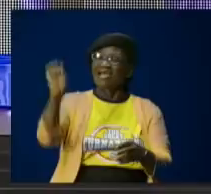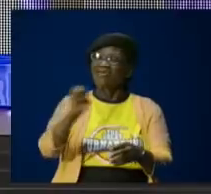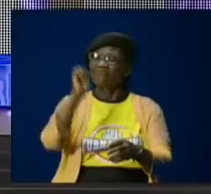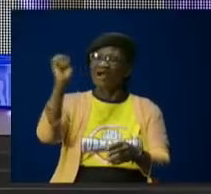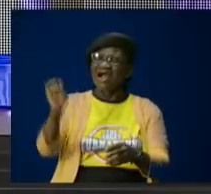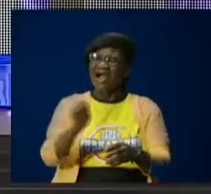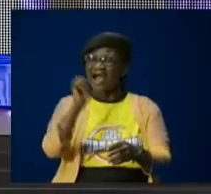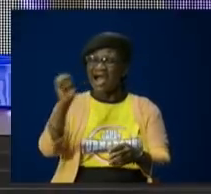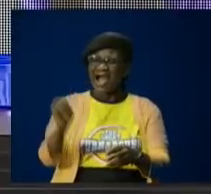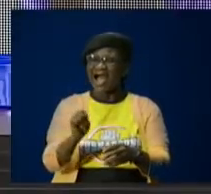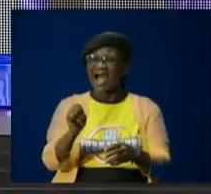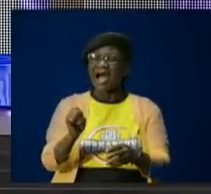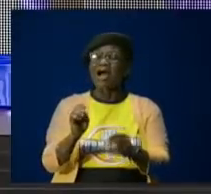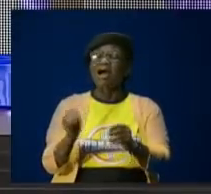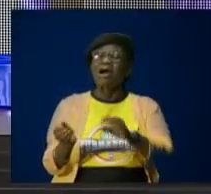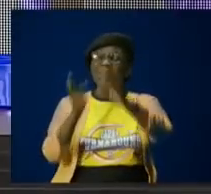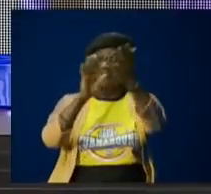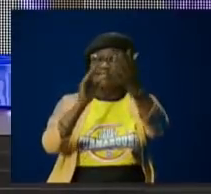trouble.